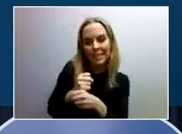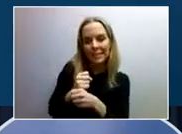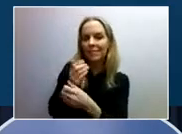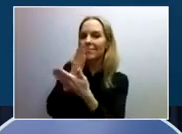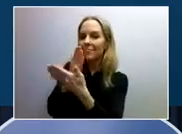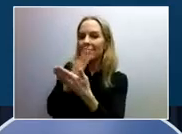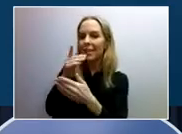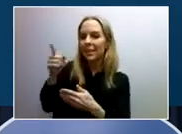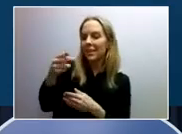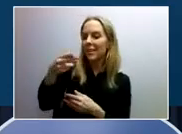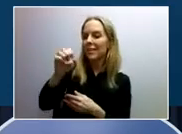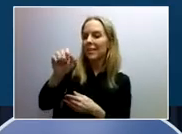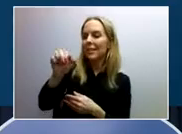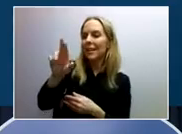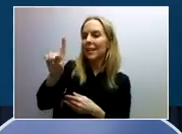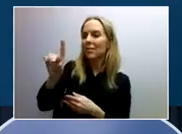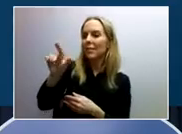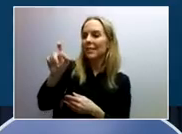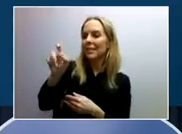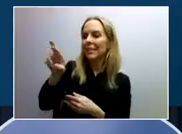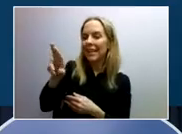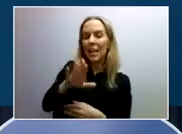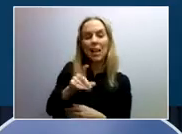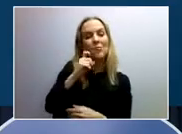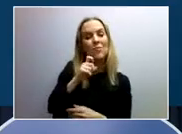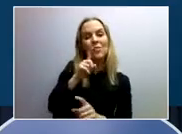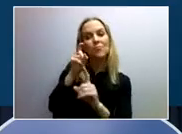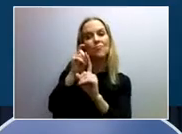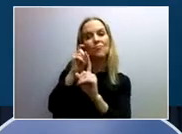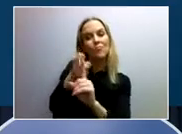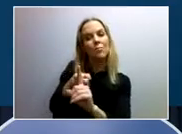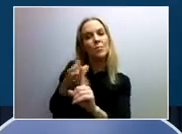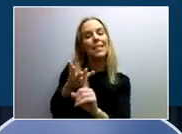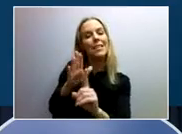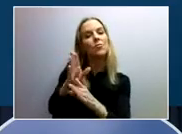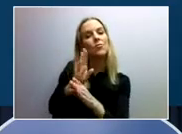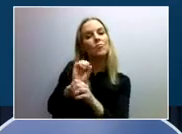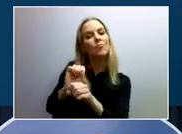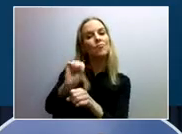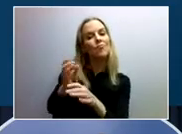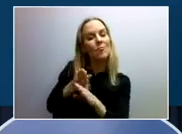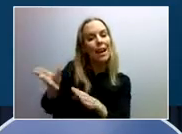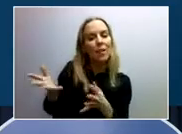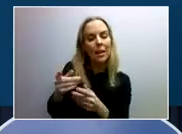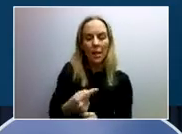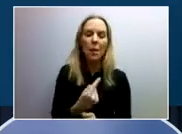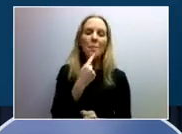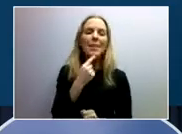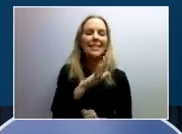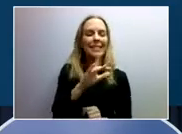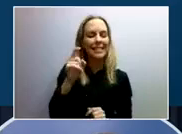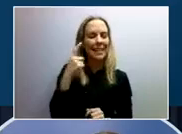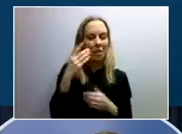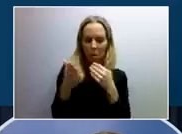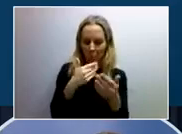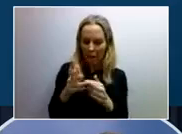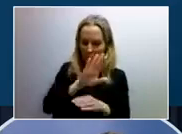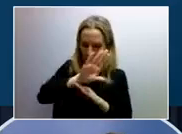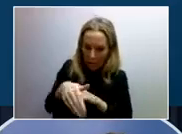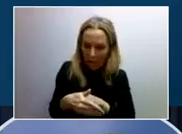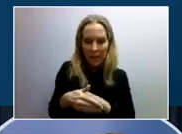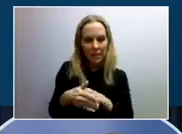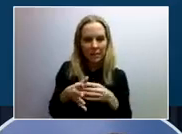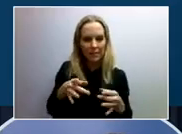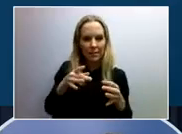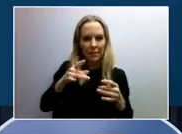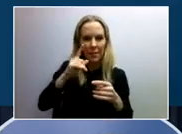In the Herald's recent tribute to his career, Jack said he'll miss the Capitol, even the late nights and the frantic final hours at a